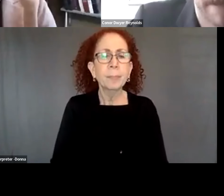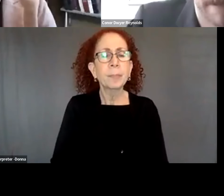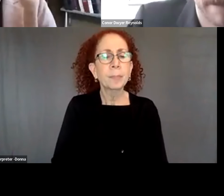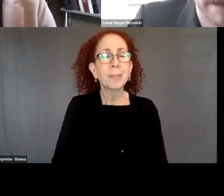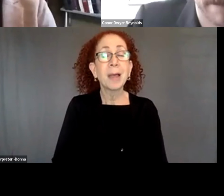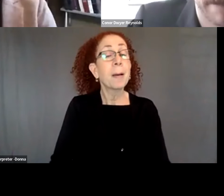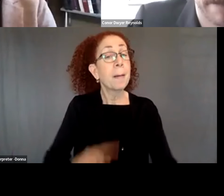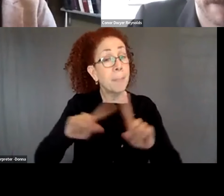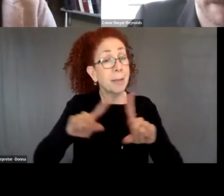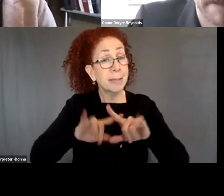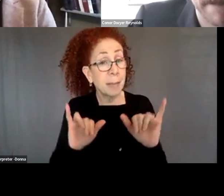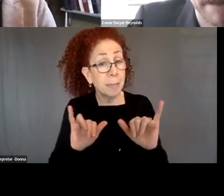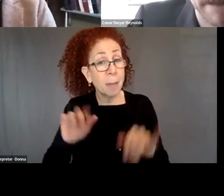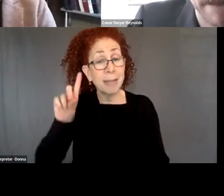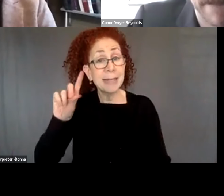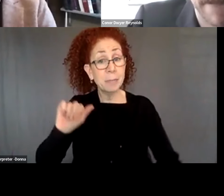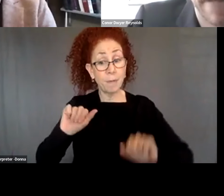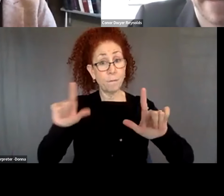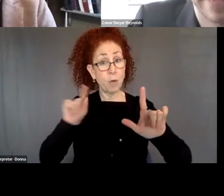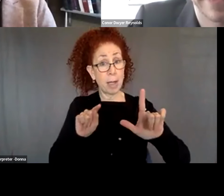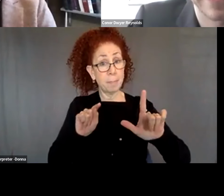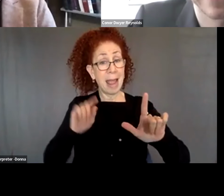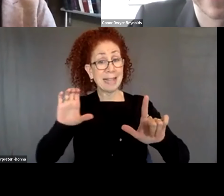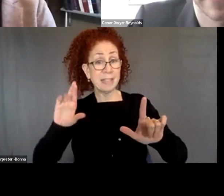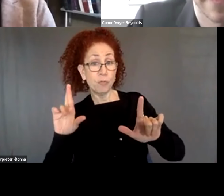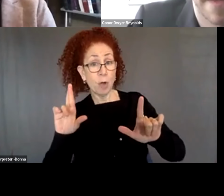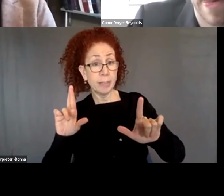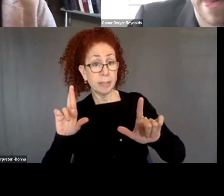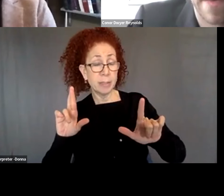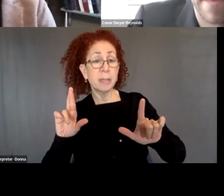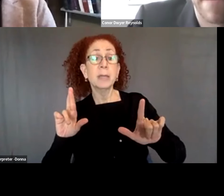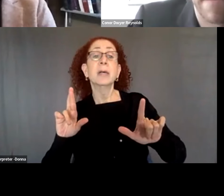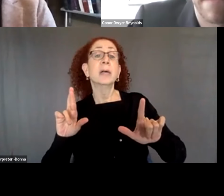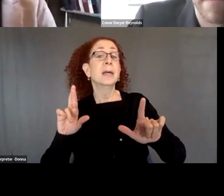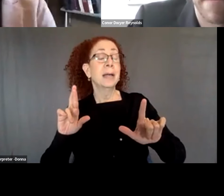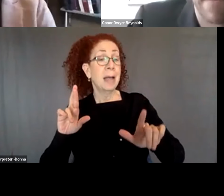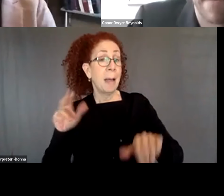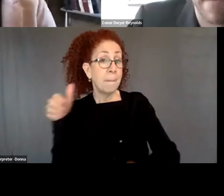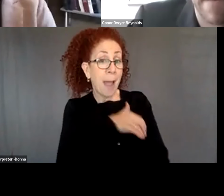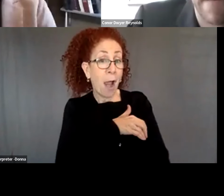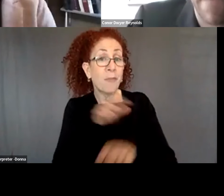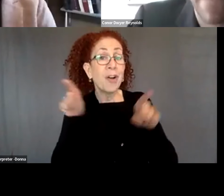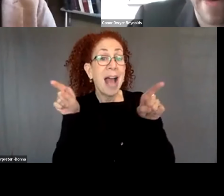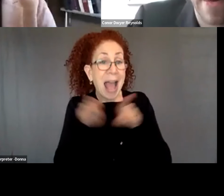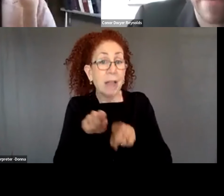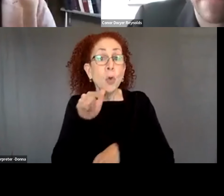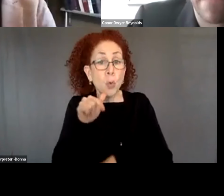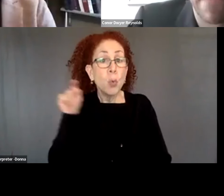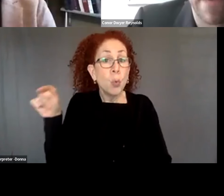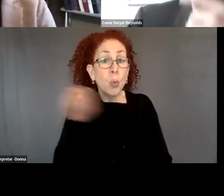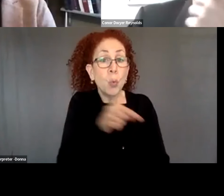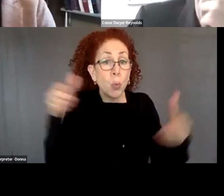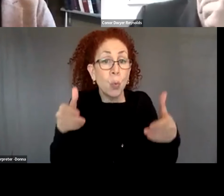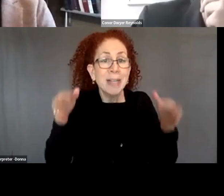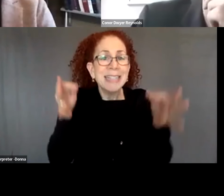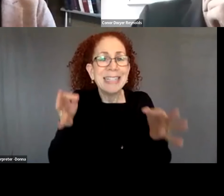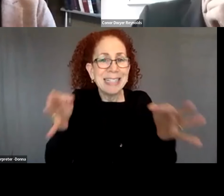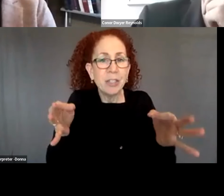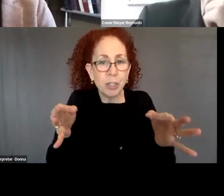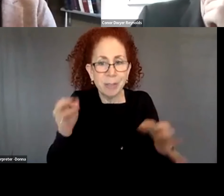also true that the disability frame in civil rights will only ever be as powerful as the collection of individual decisions to embrace